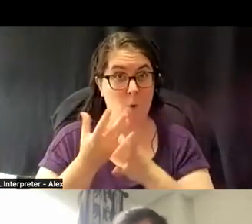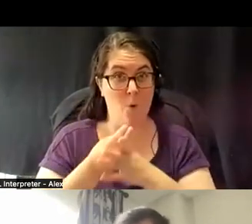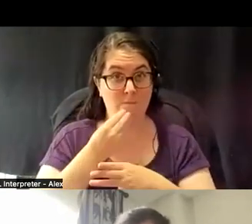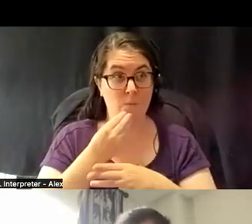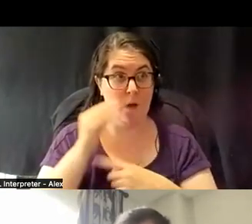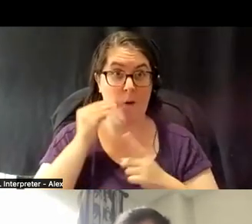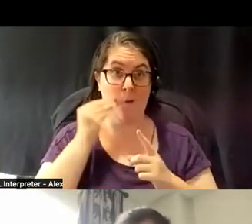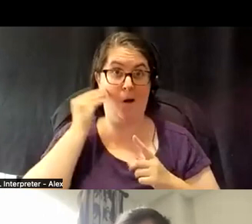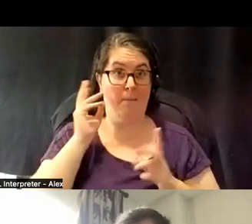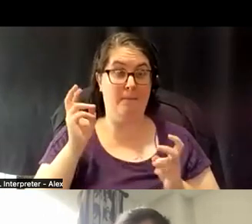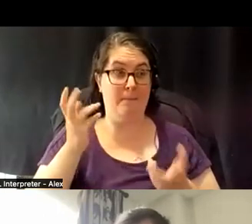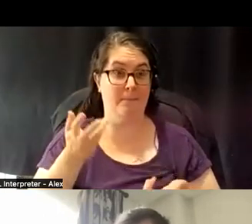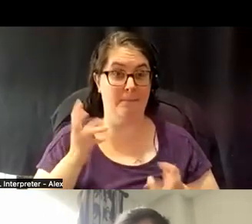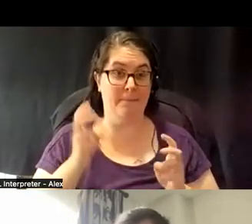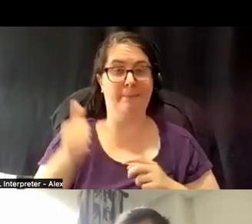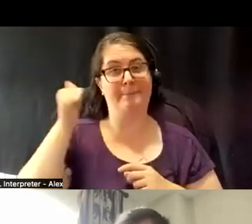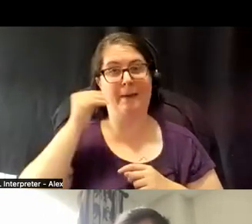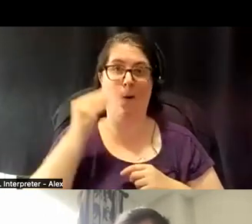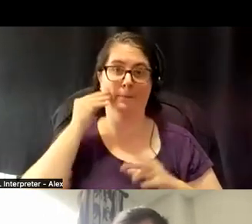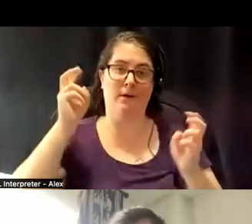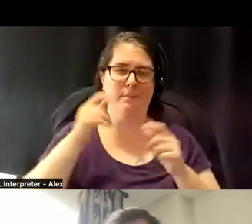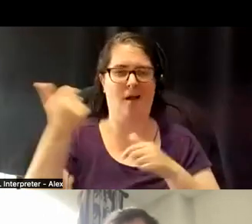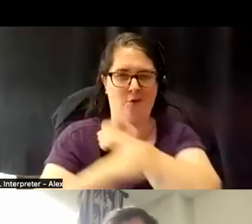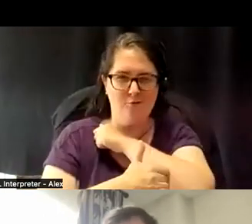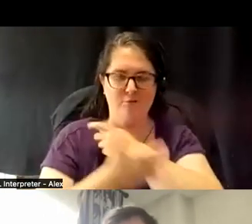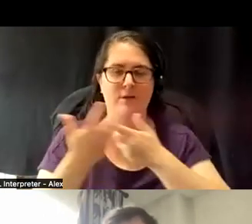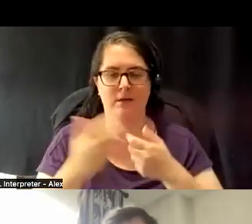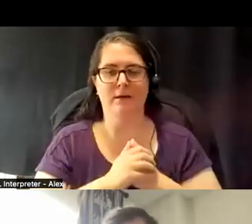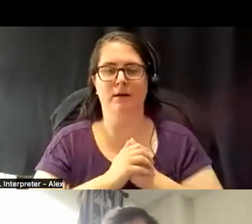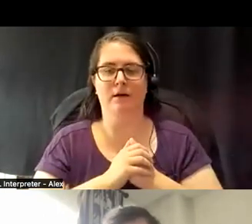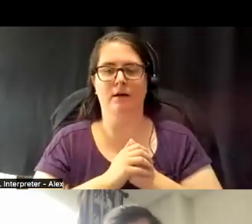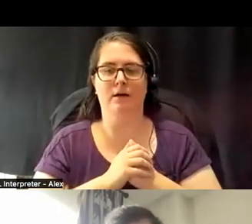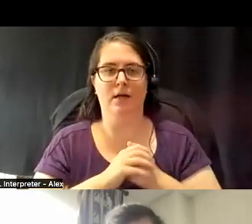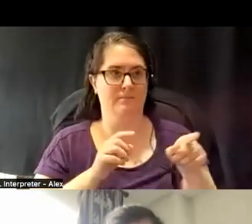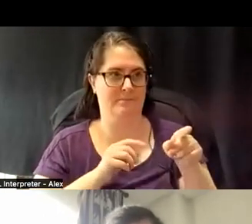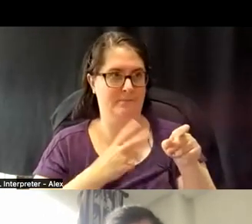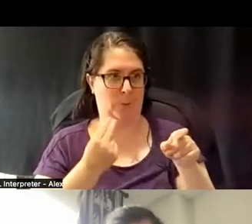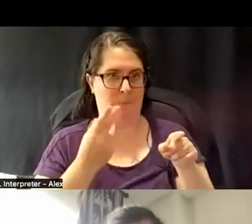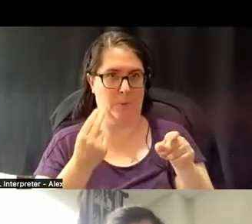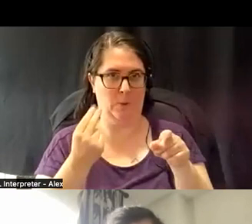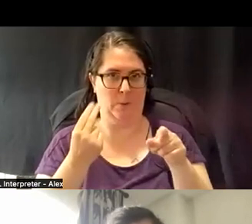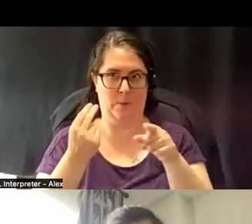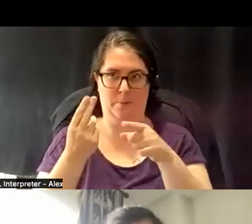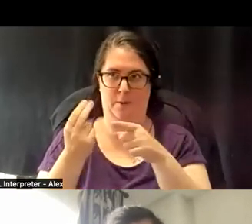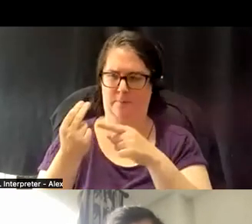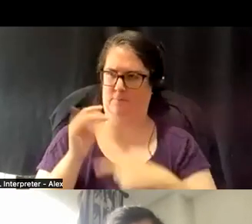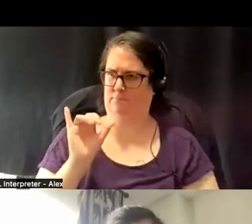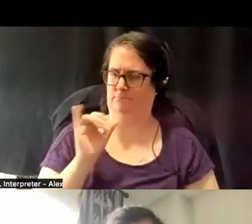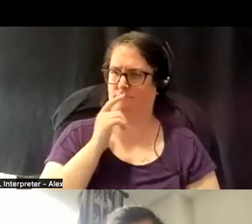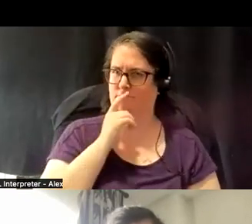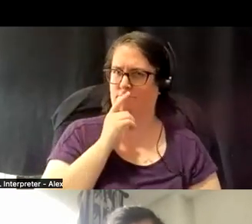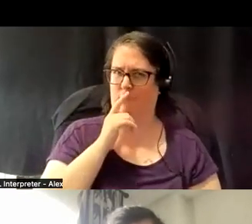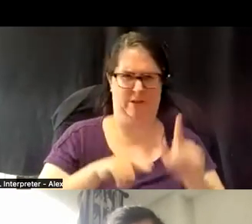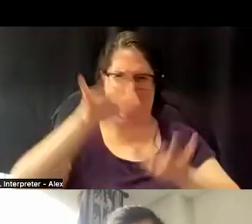home? Back home seems to be a big topic, but to my surprise, none of us did. And we all come from a very